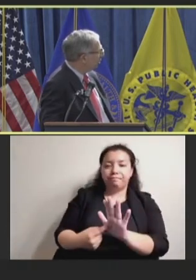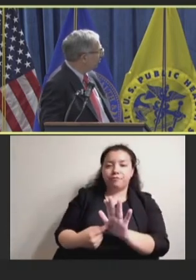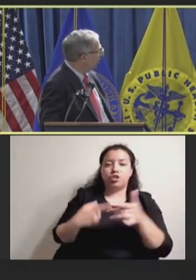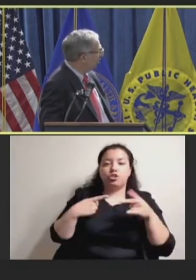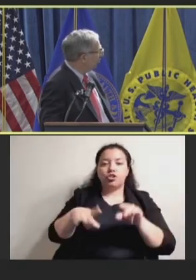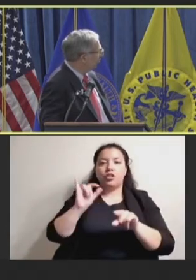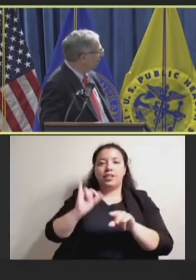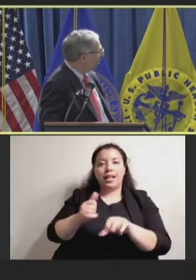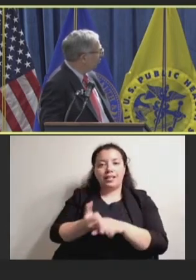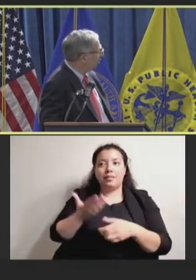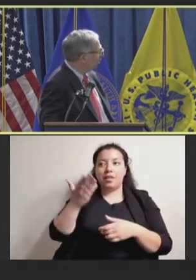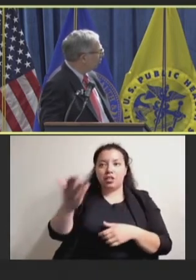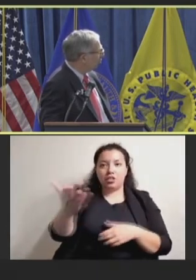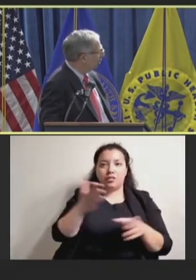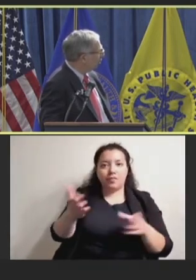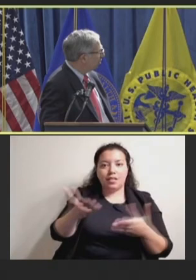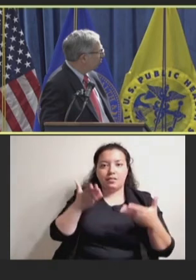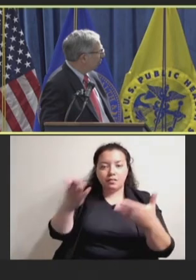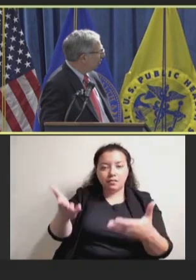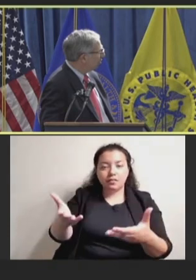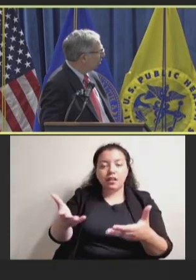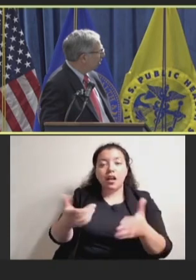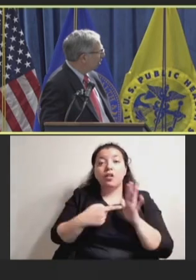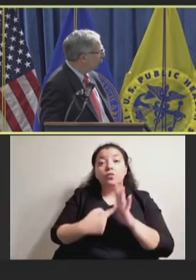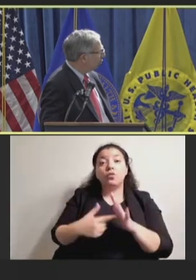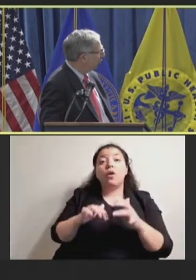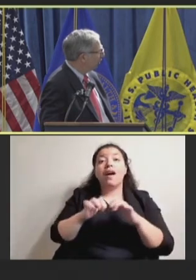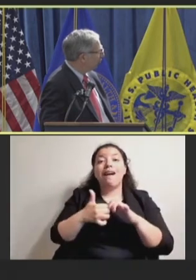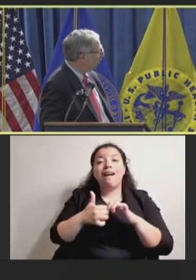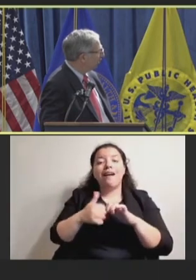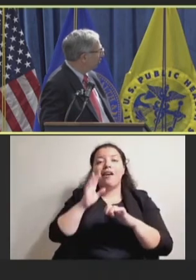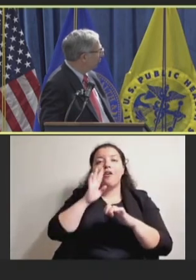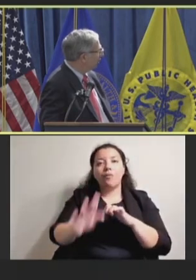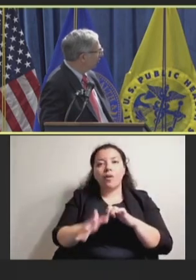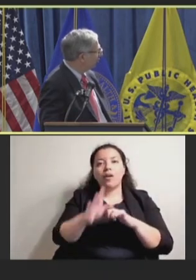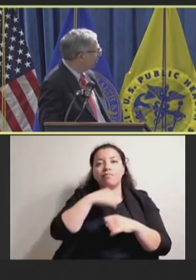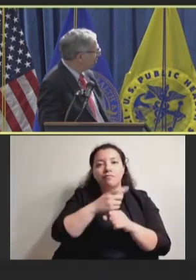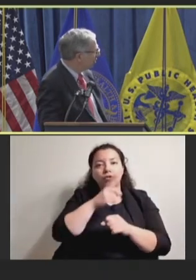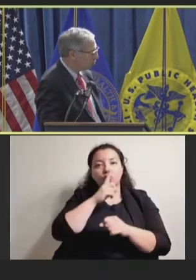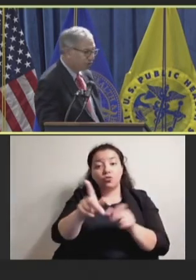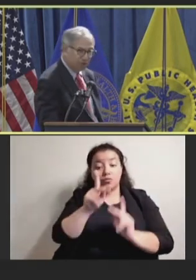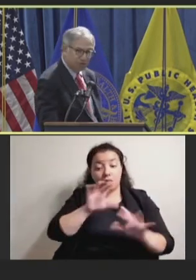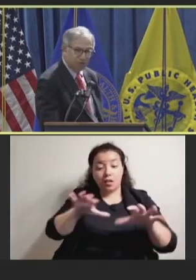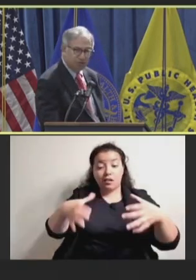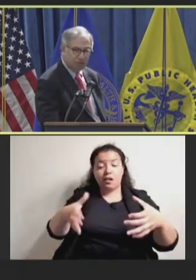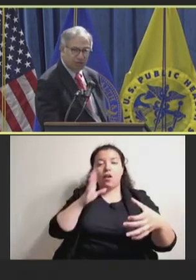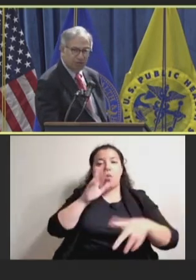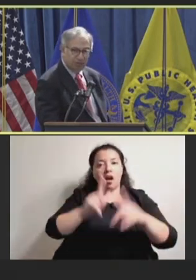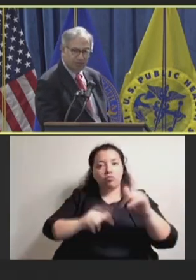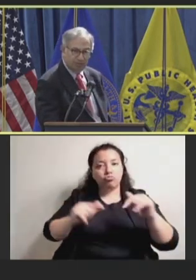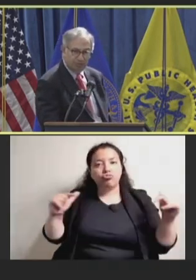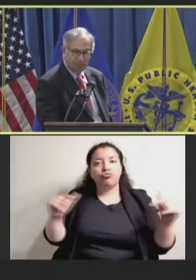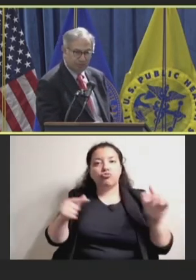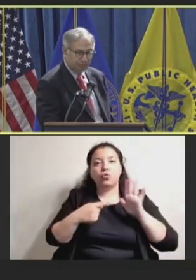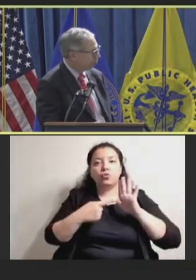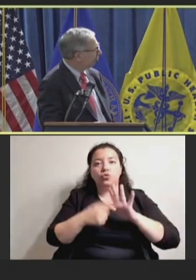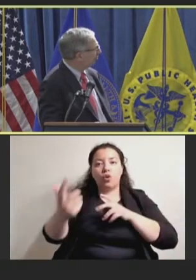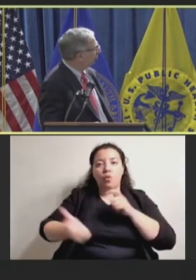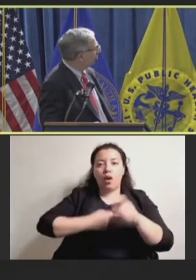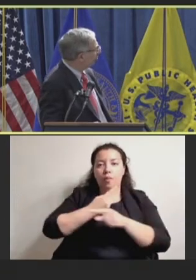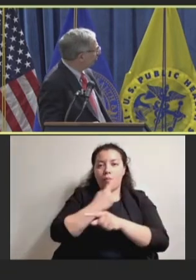and explain how would they ensure that trial population appropriately reflects the demographic of the disease or condition under study.